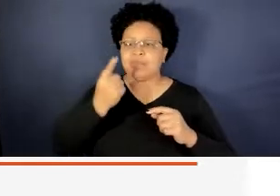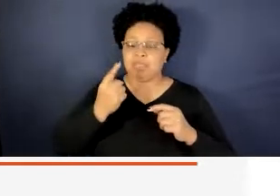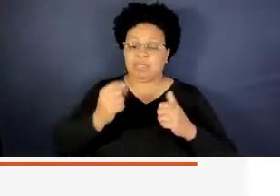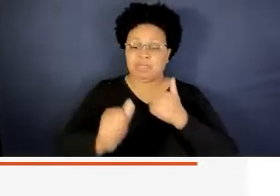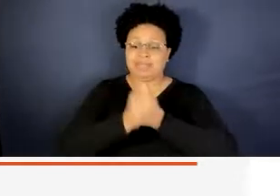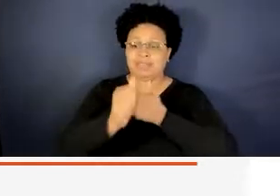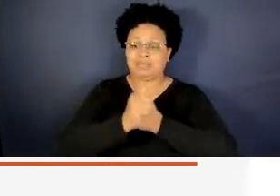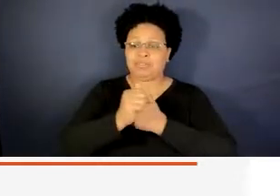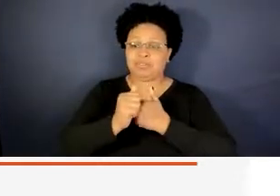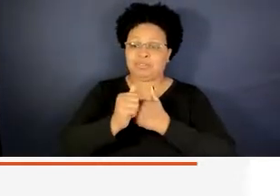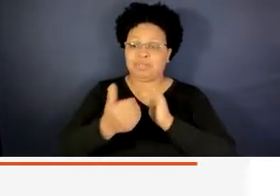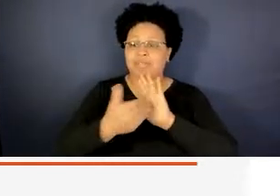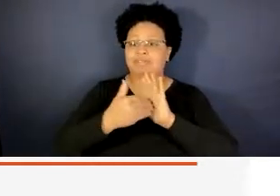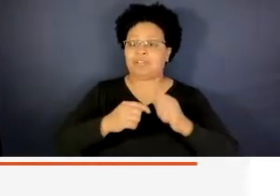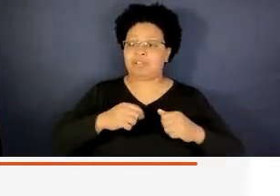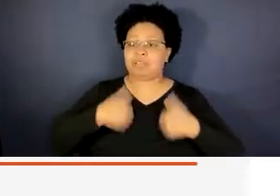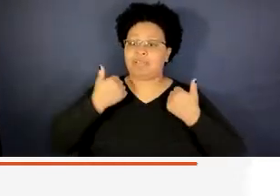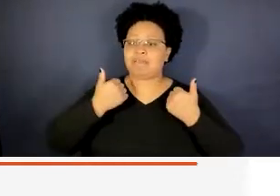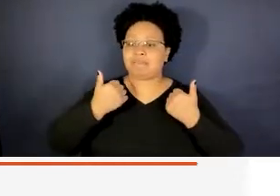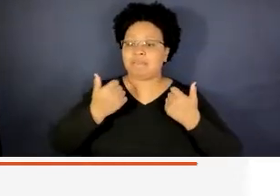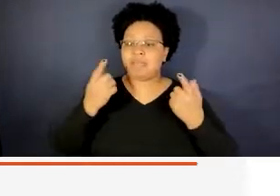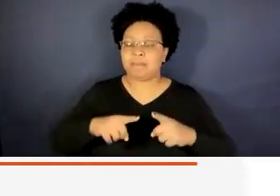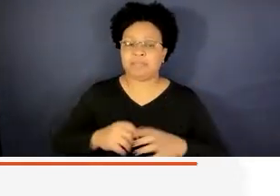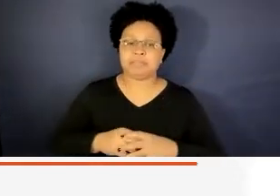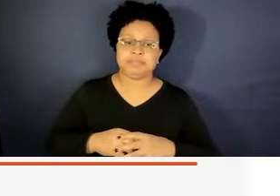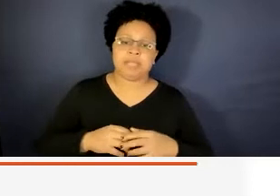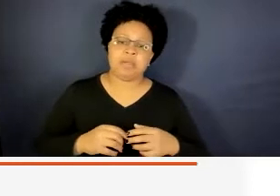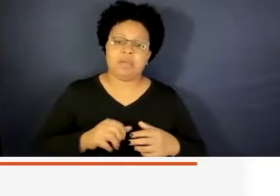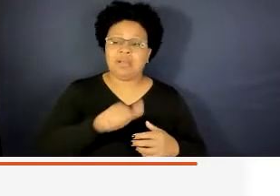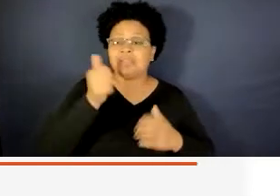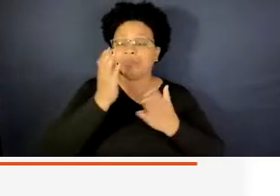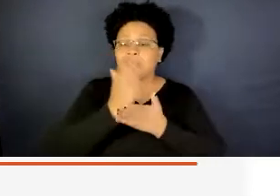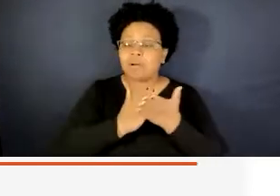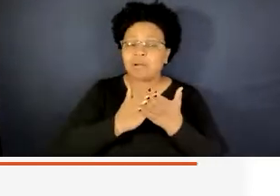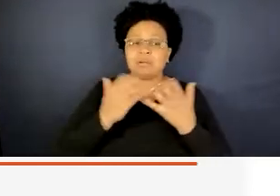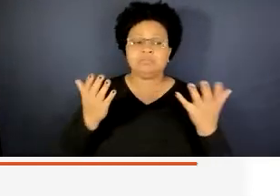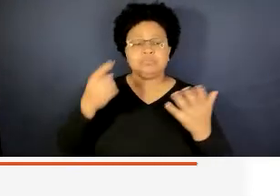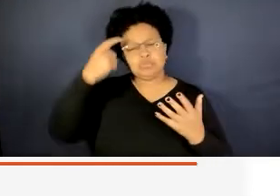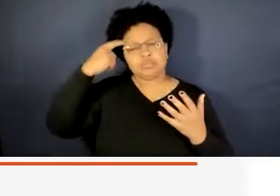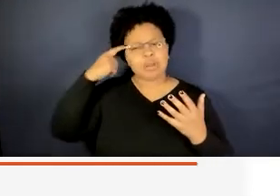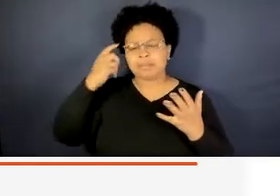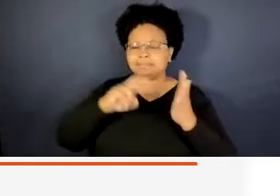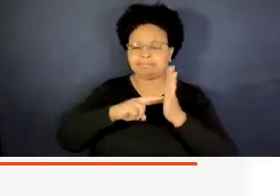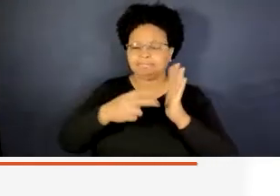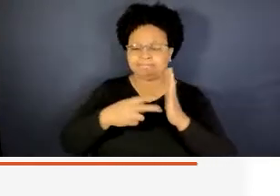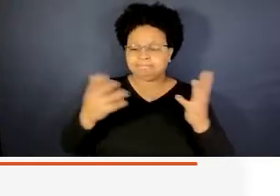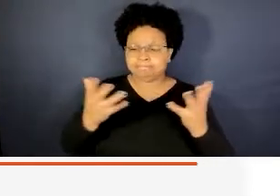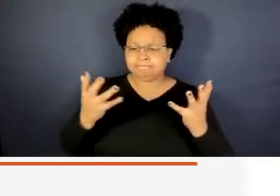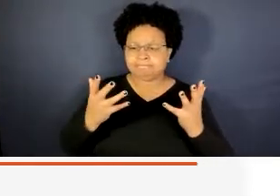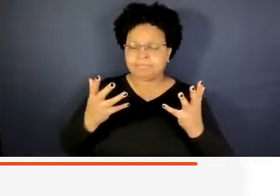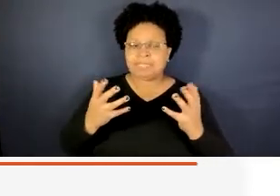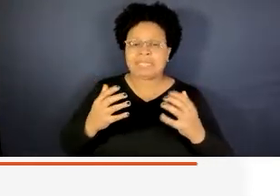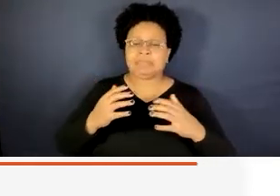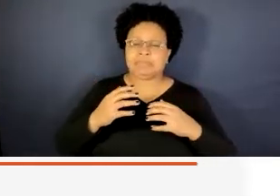Number two, trauma, the second part of the definition, I would say trauma is also a overwhelming